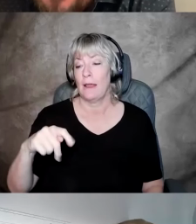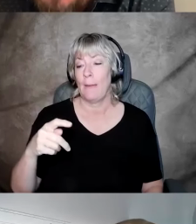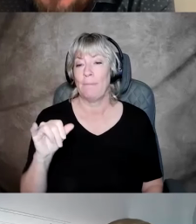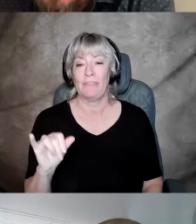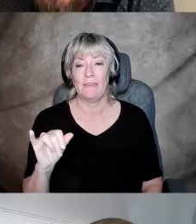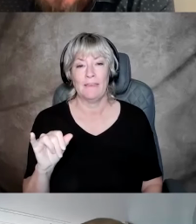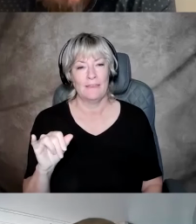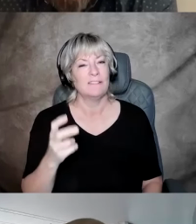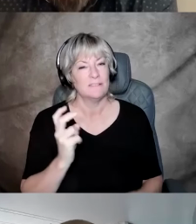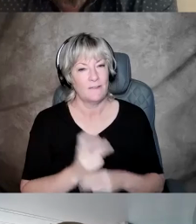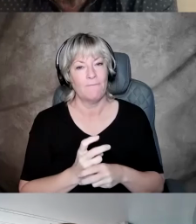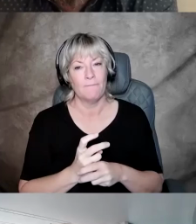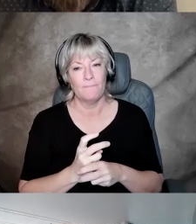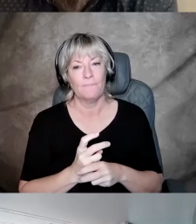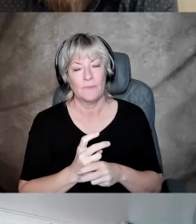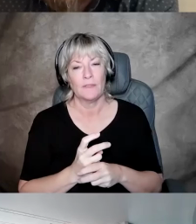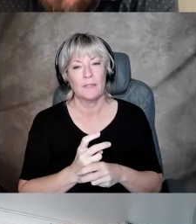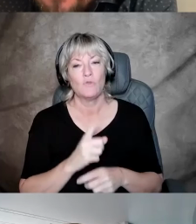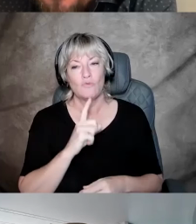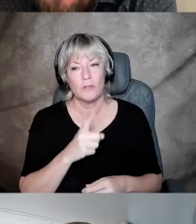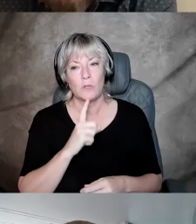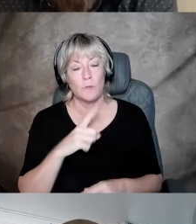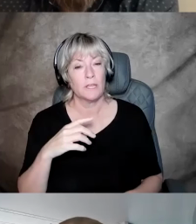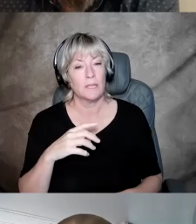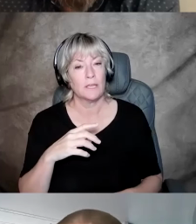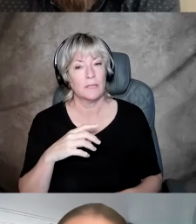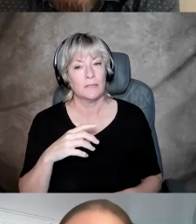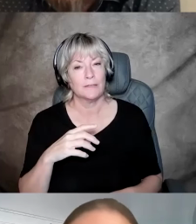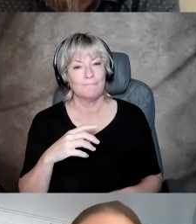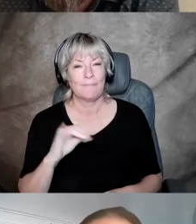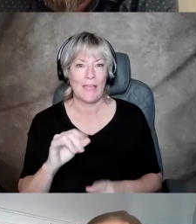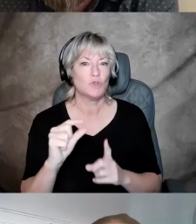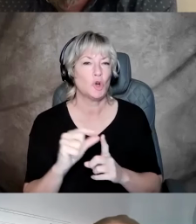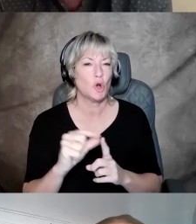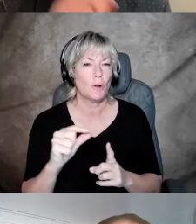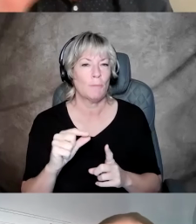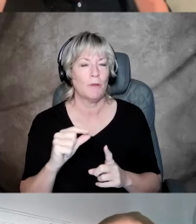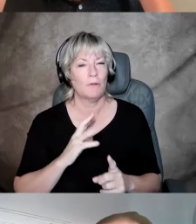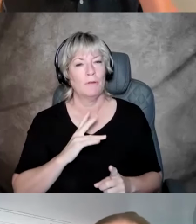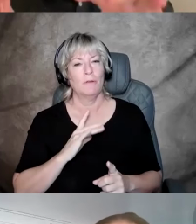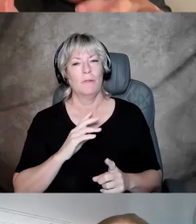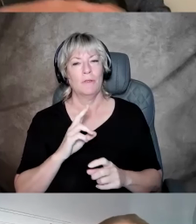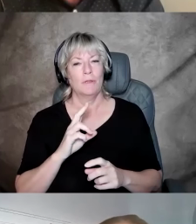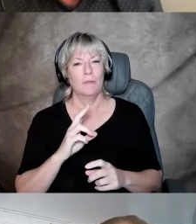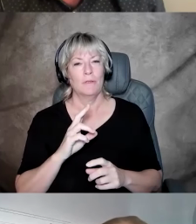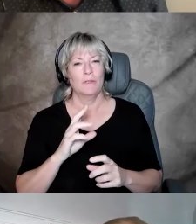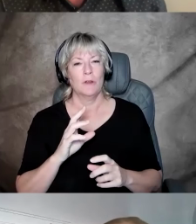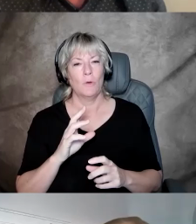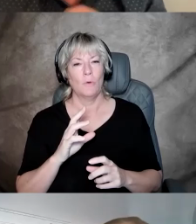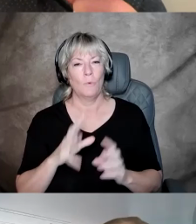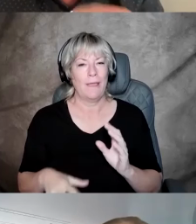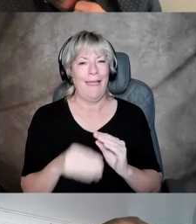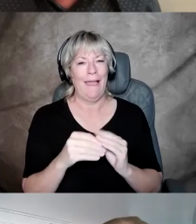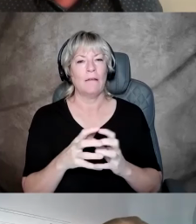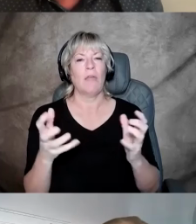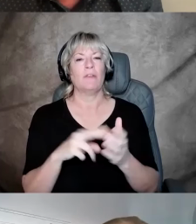tricky one because it is a really useful term that we tend to put a lot of stuff onto. And sometimes we're